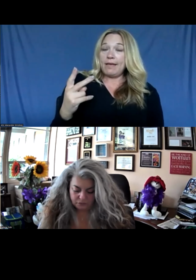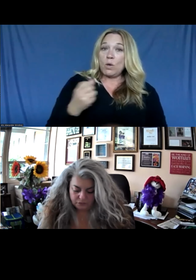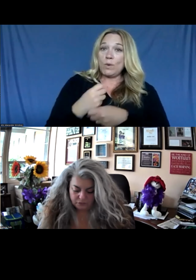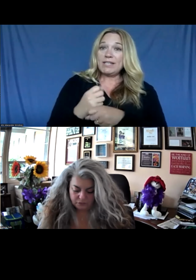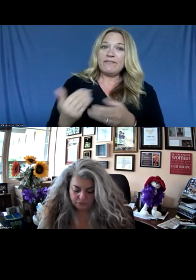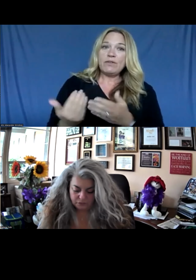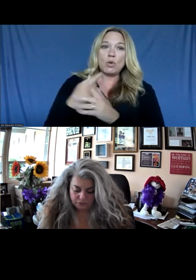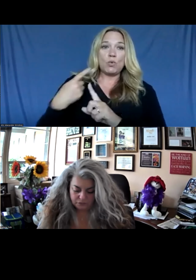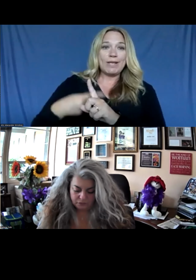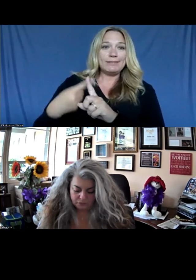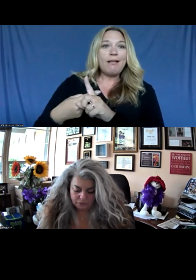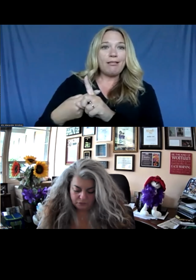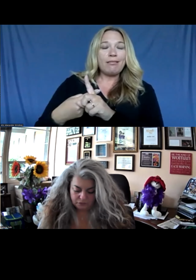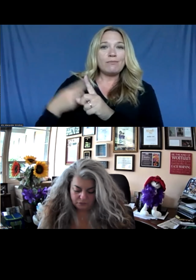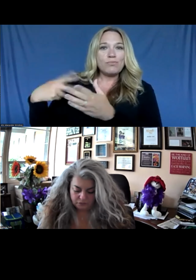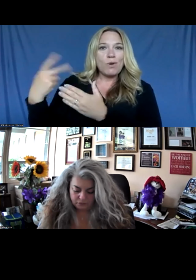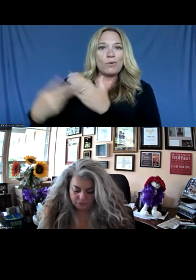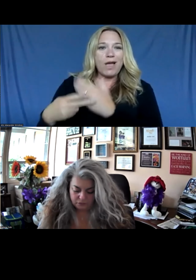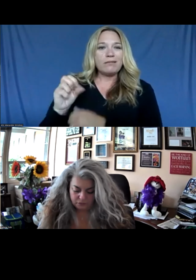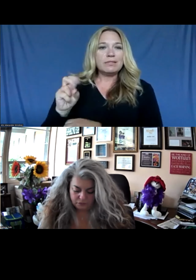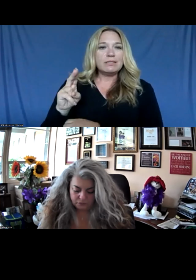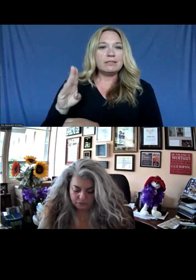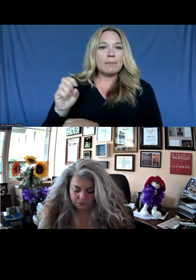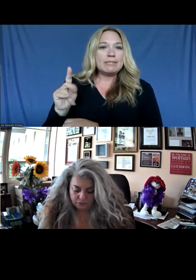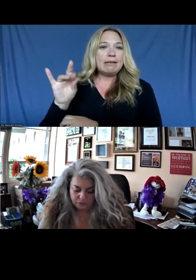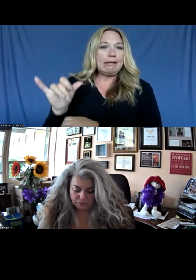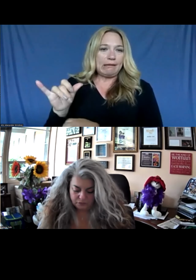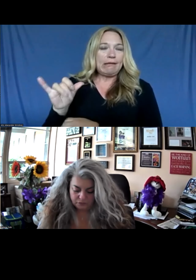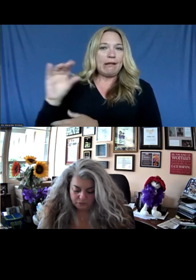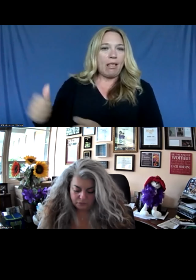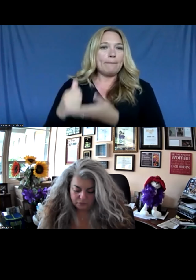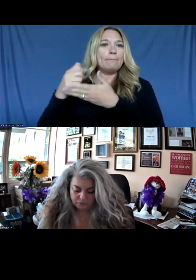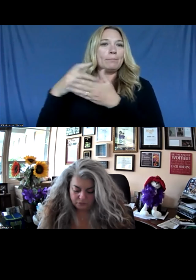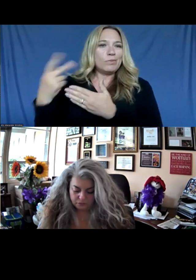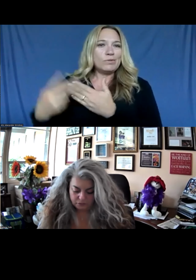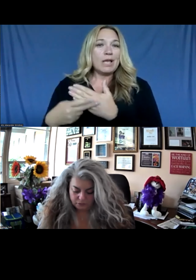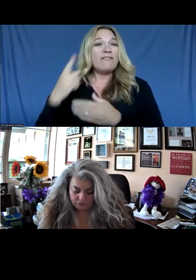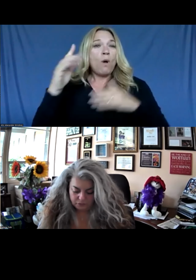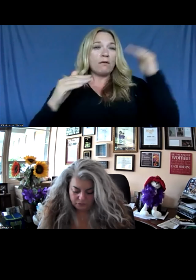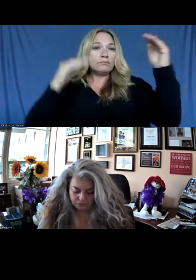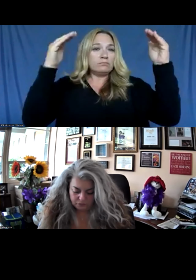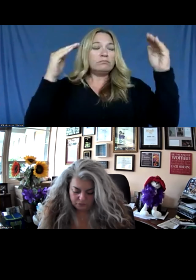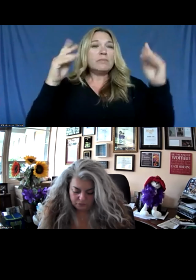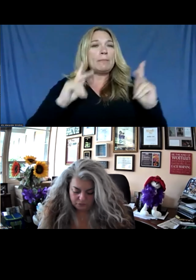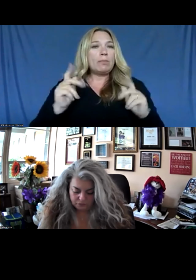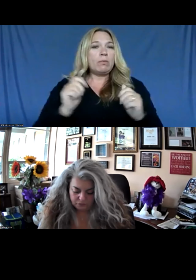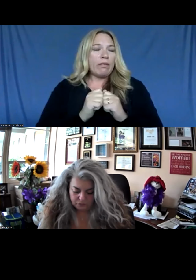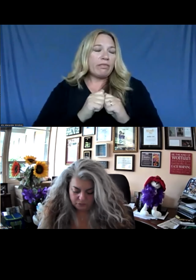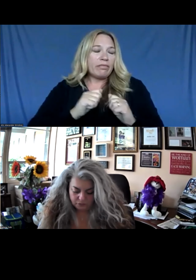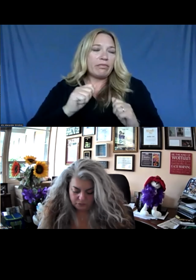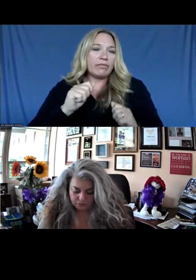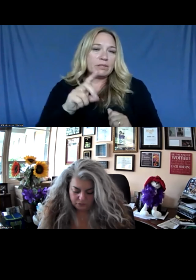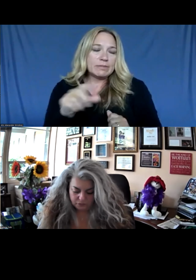program, specifically targeting older adults and people with disabilities. We're also urging